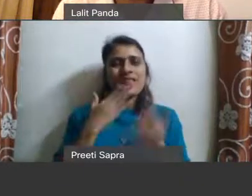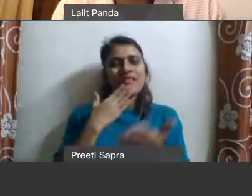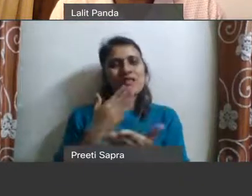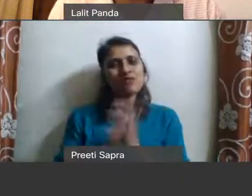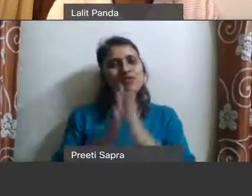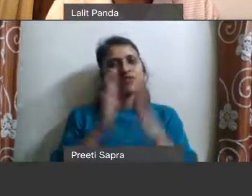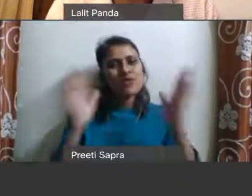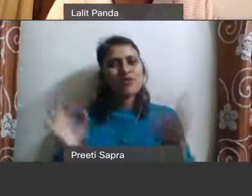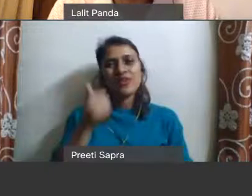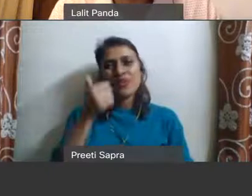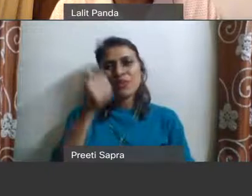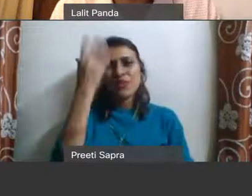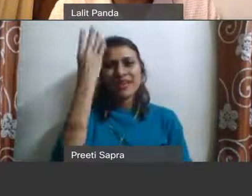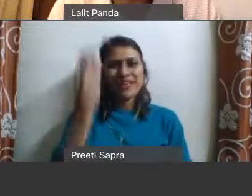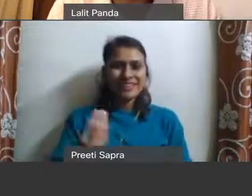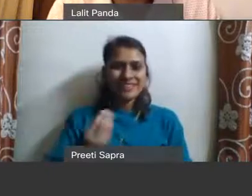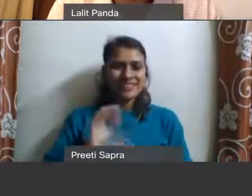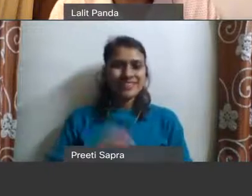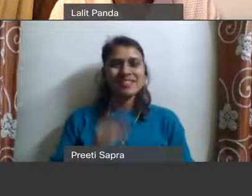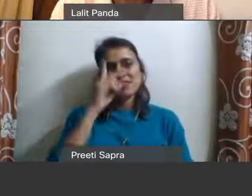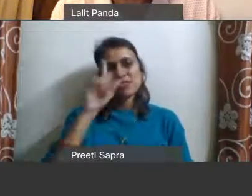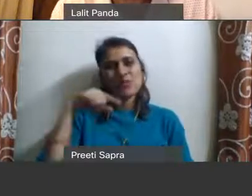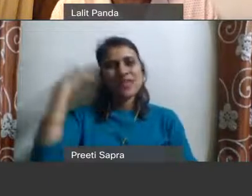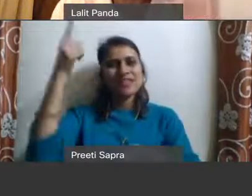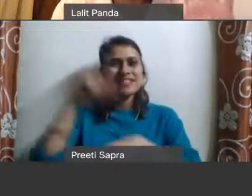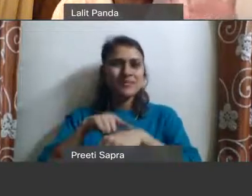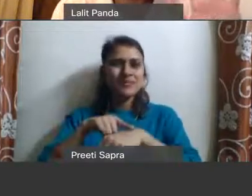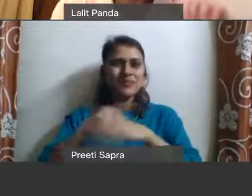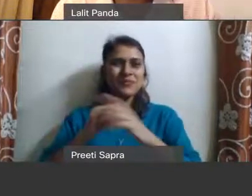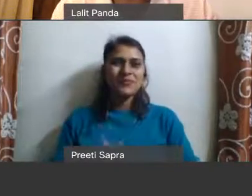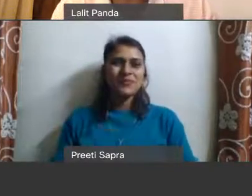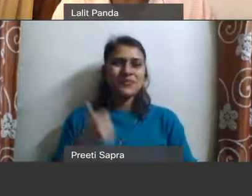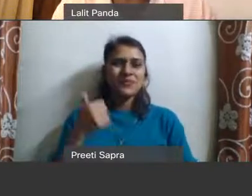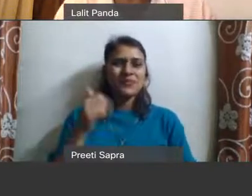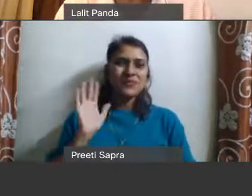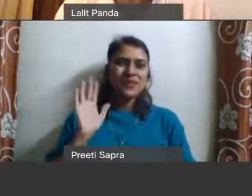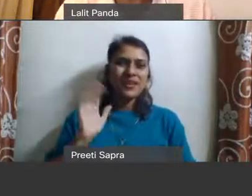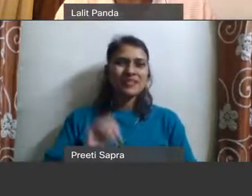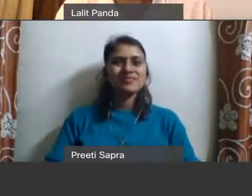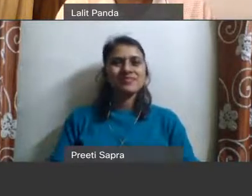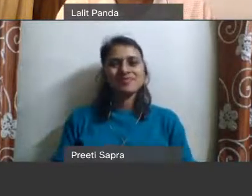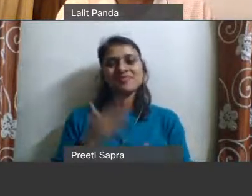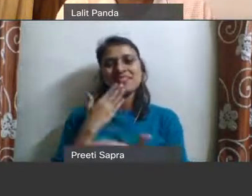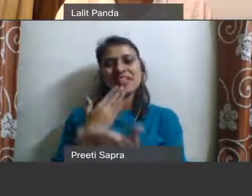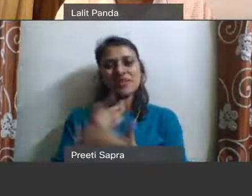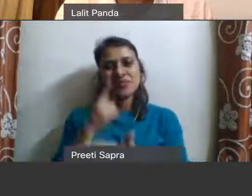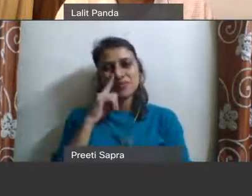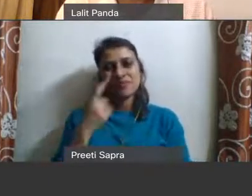and have a good night. See you next time. Thank you so much.